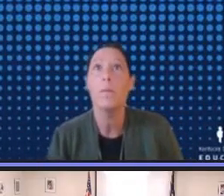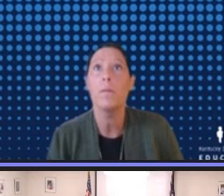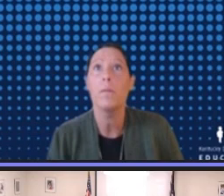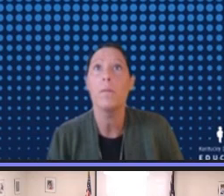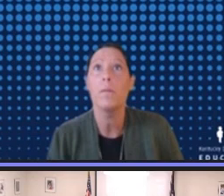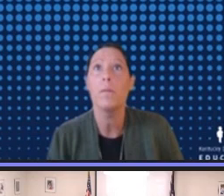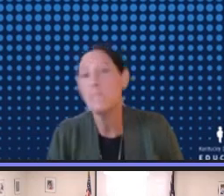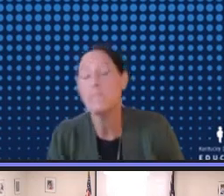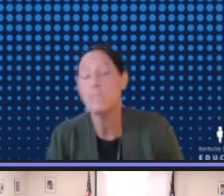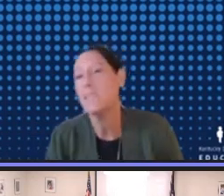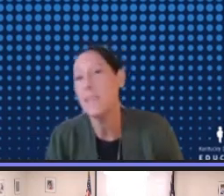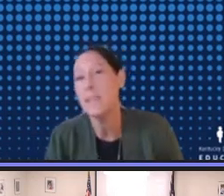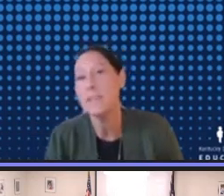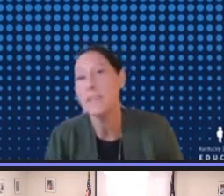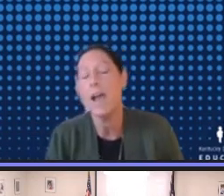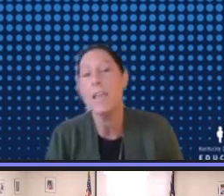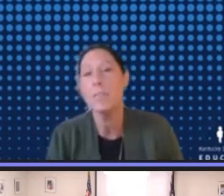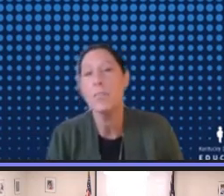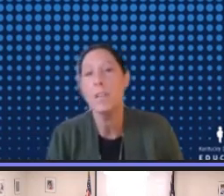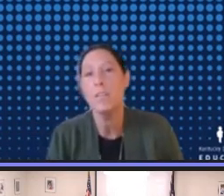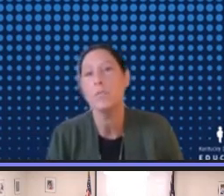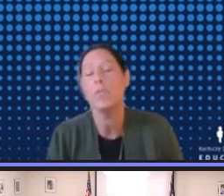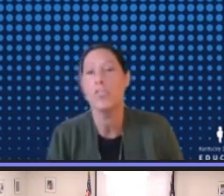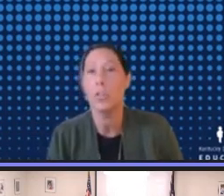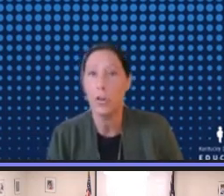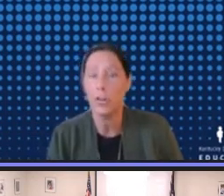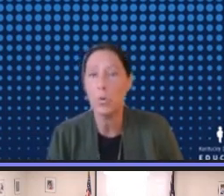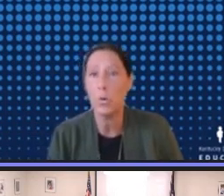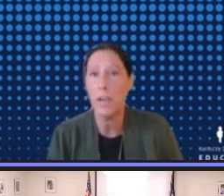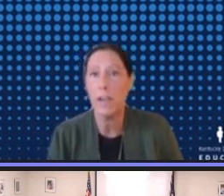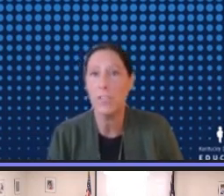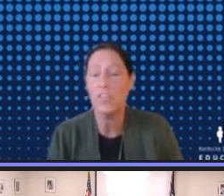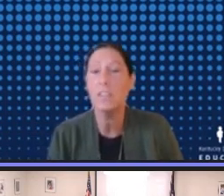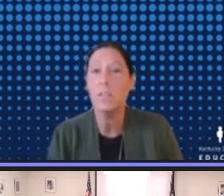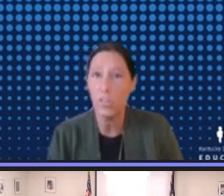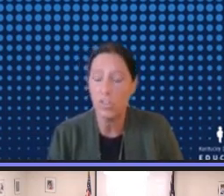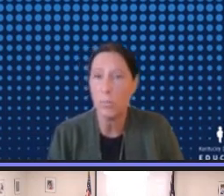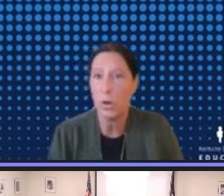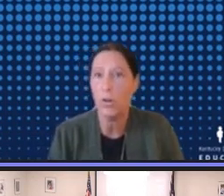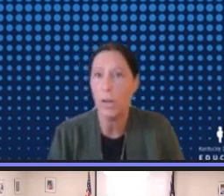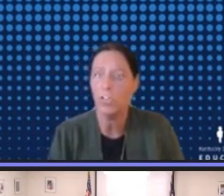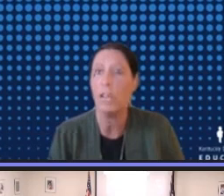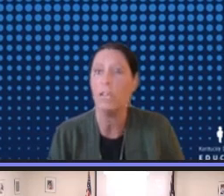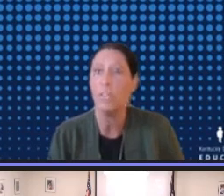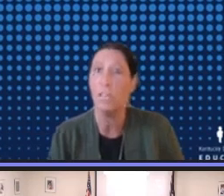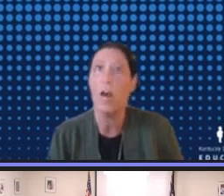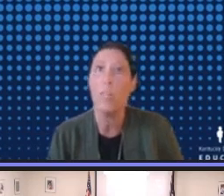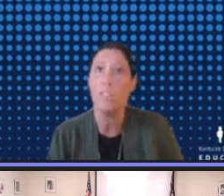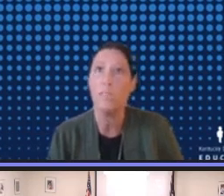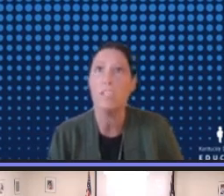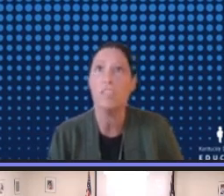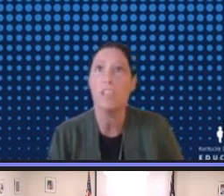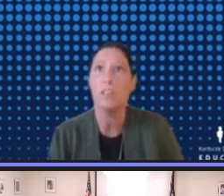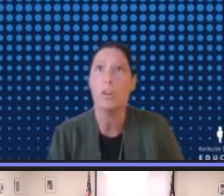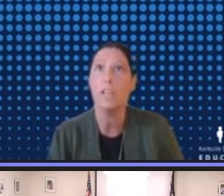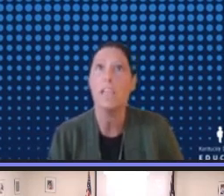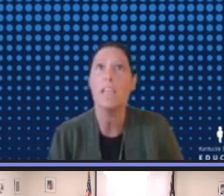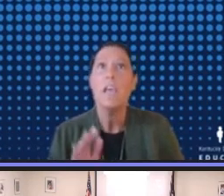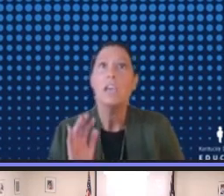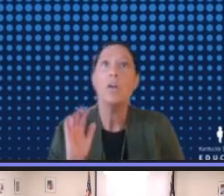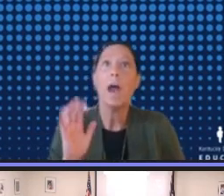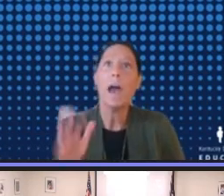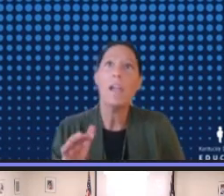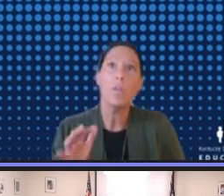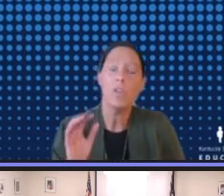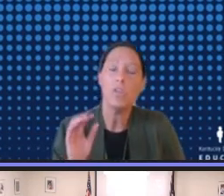you all. But my name is Misty Higgins, and I am one of the professional learning coordinators in the Division of Program Standards in the Office of Teaching and Learning.